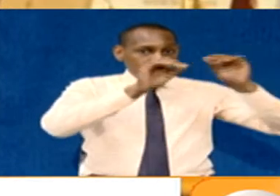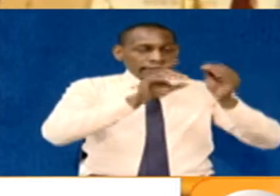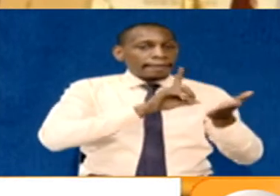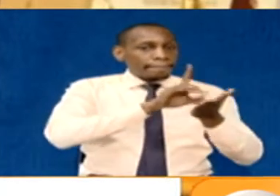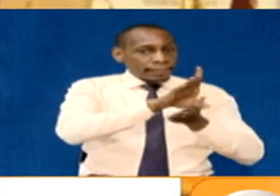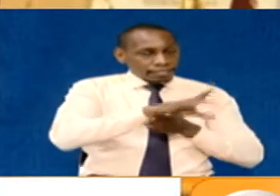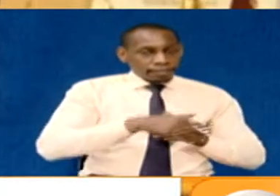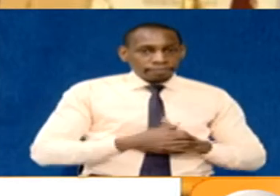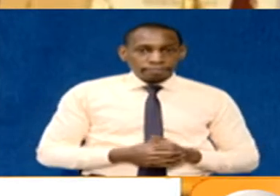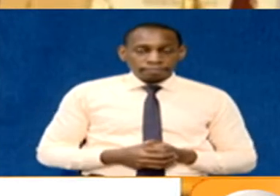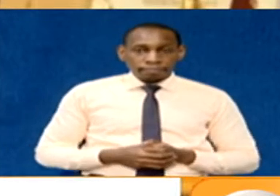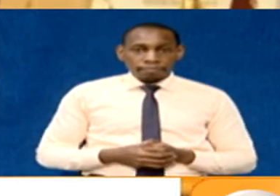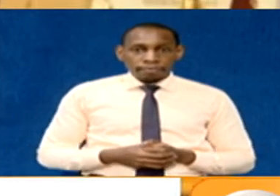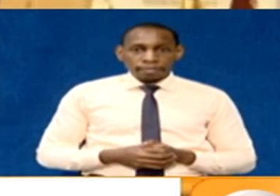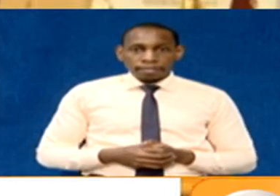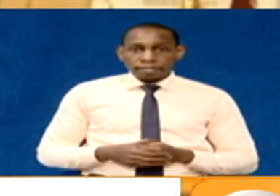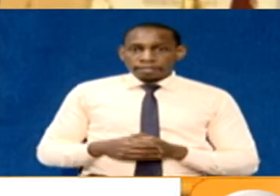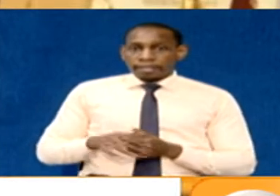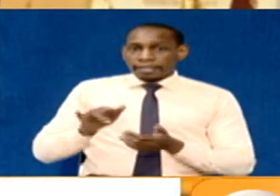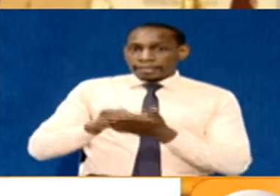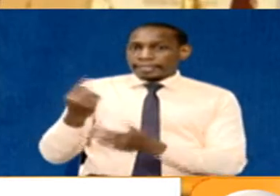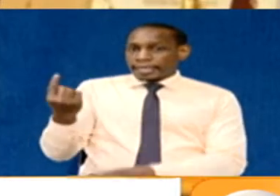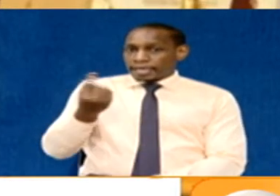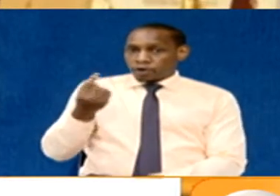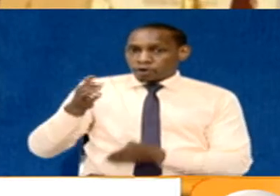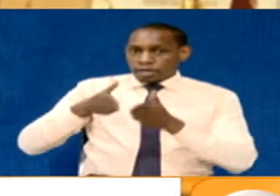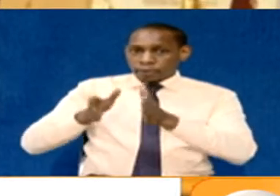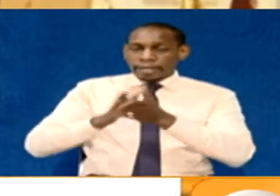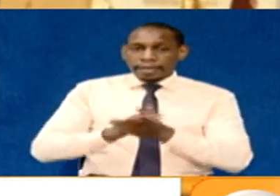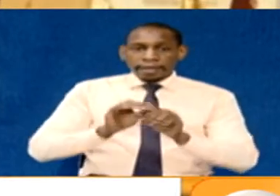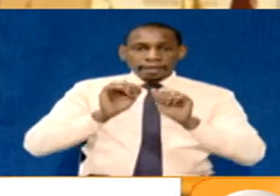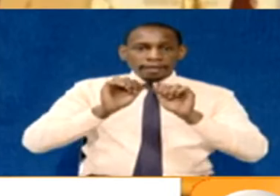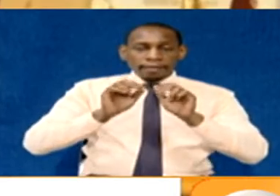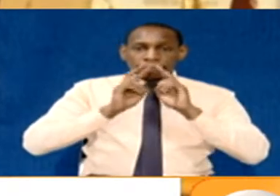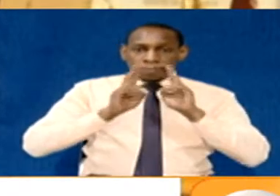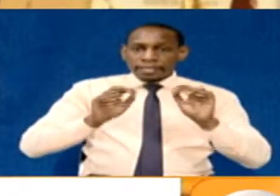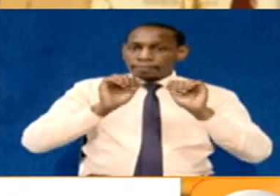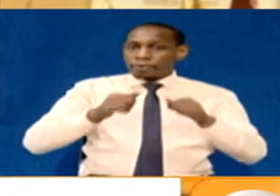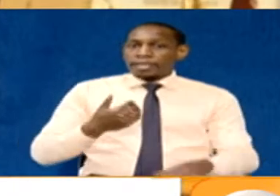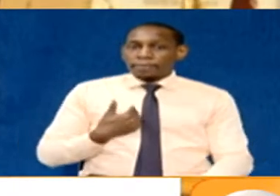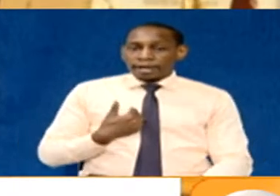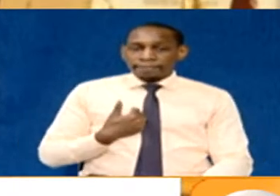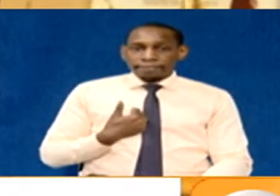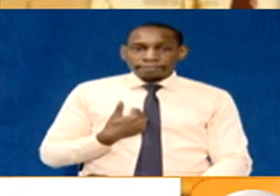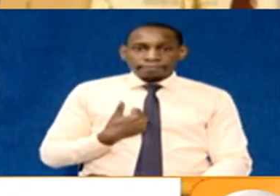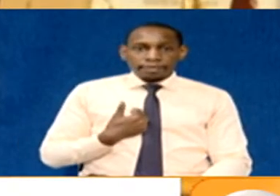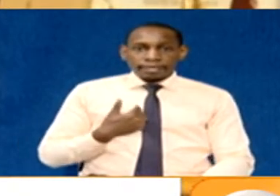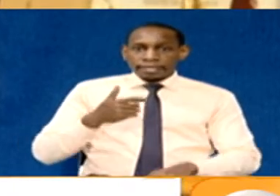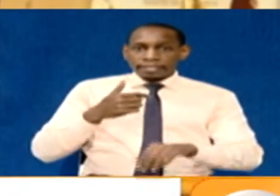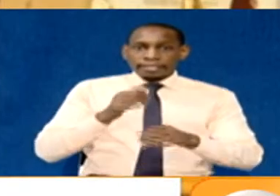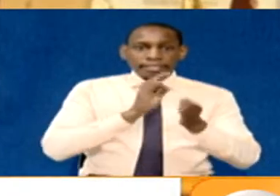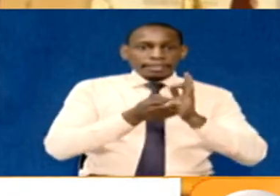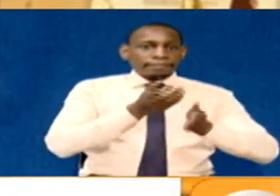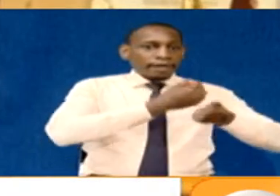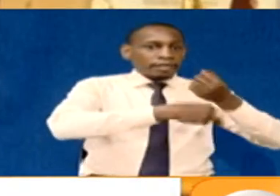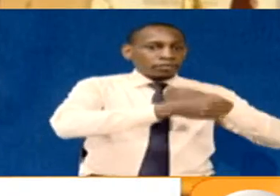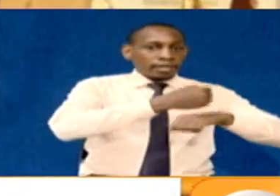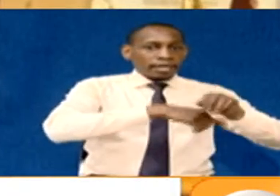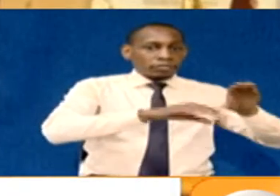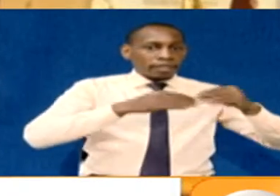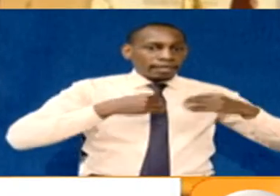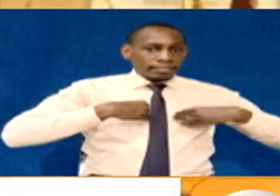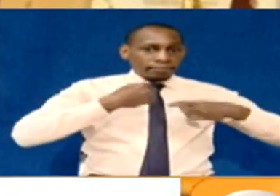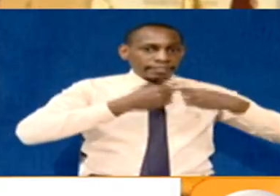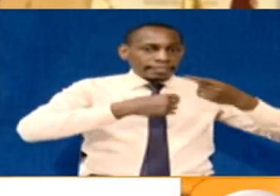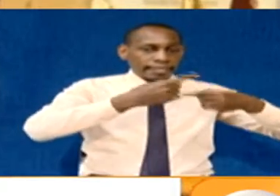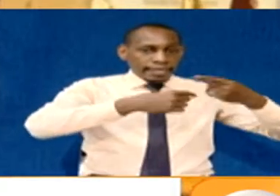president. That is the only way you can have order. If this kind of act is allowed